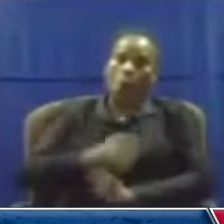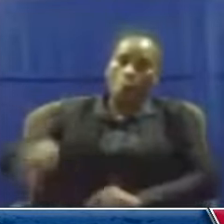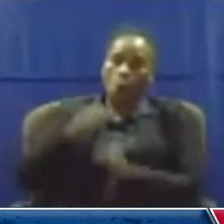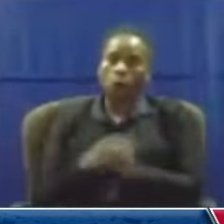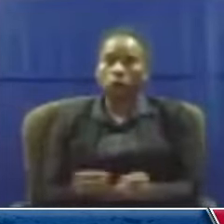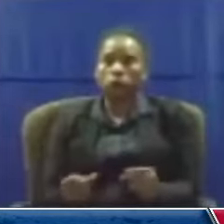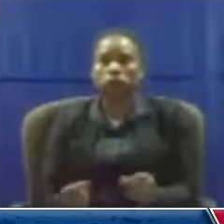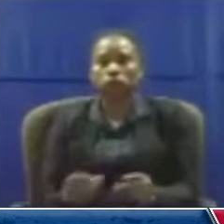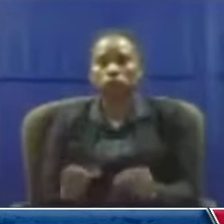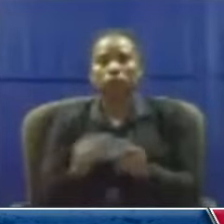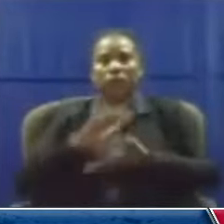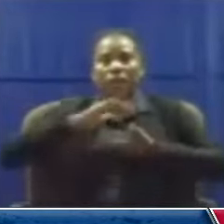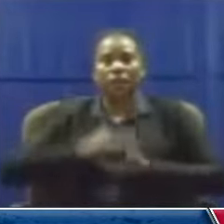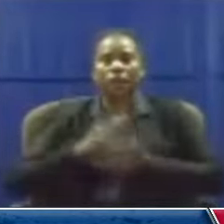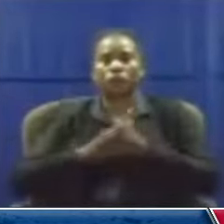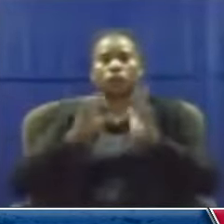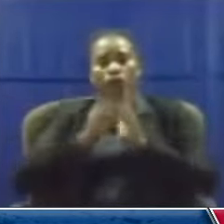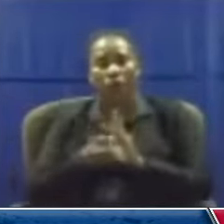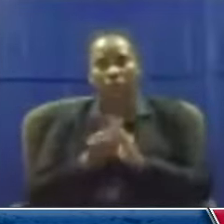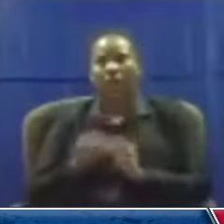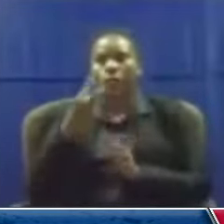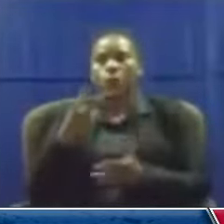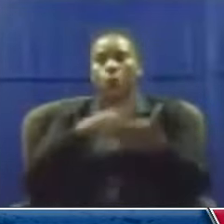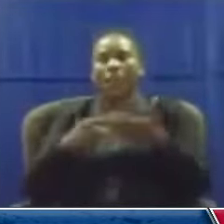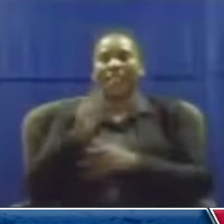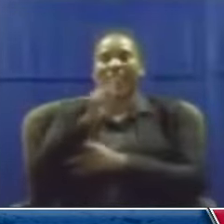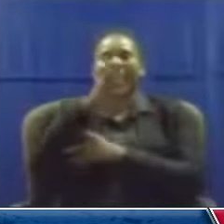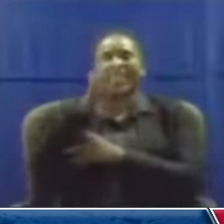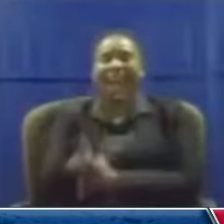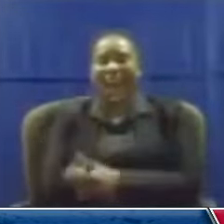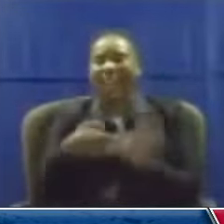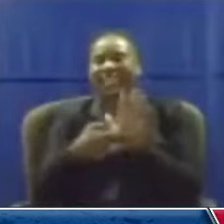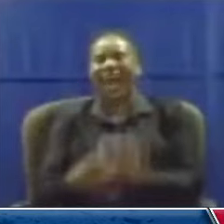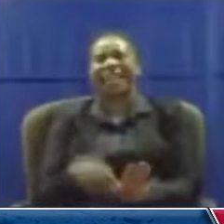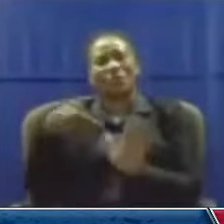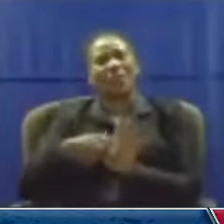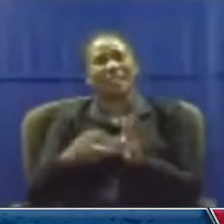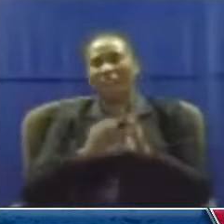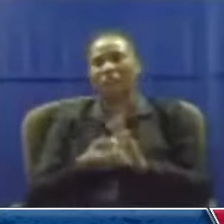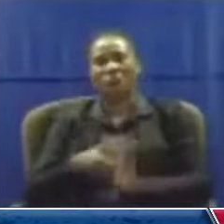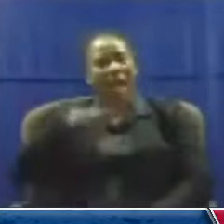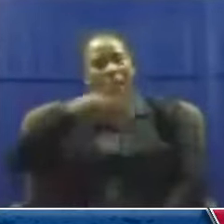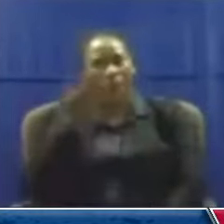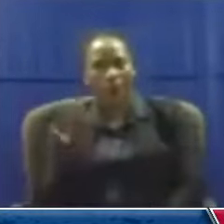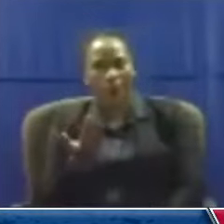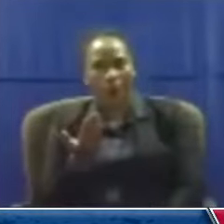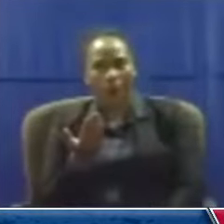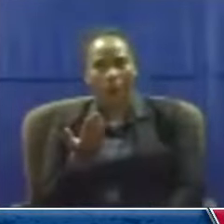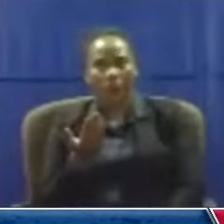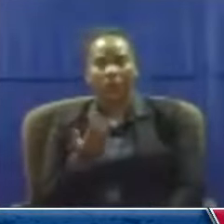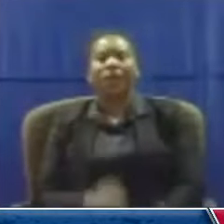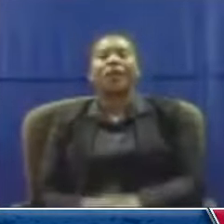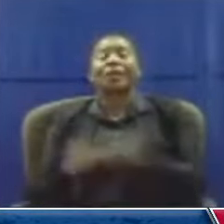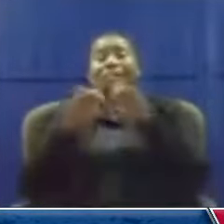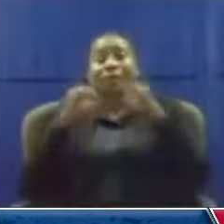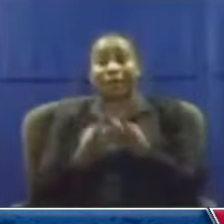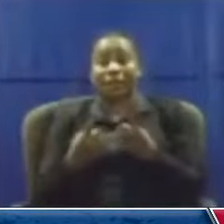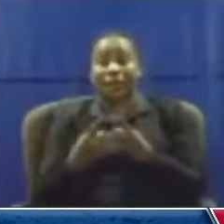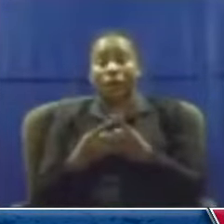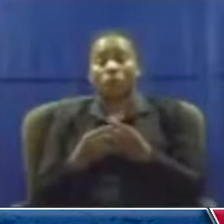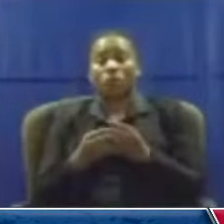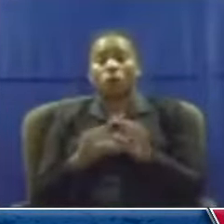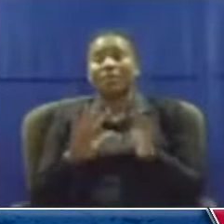effort. But 2 weeks later, there's no sign of this effort. If a disaster management plan exists, no